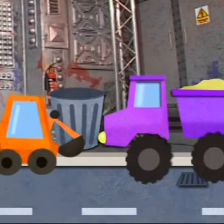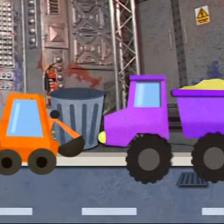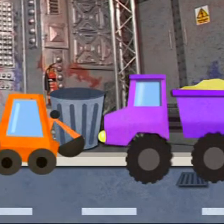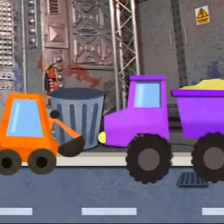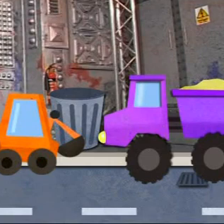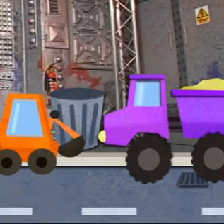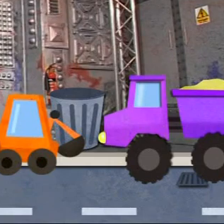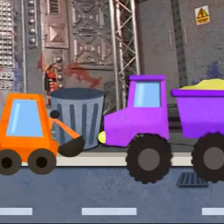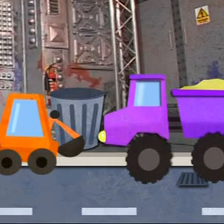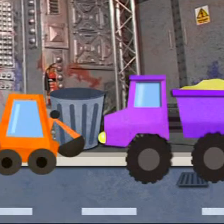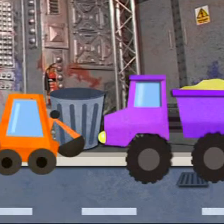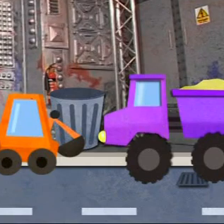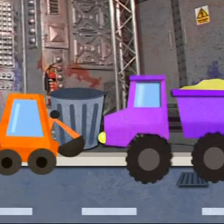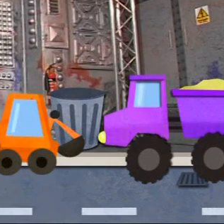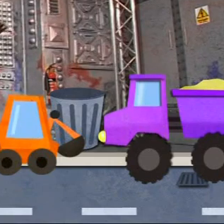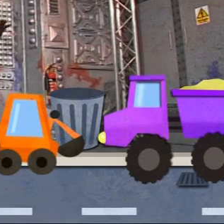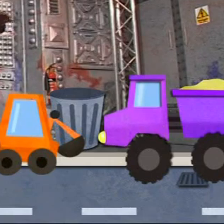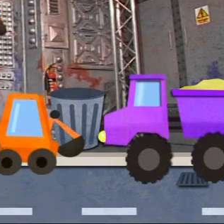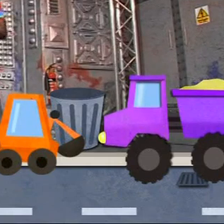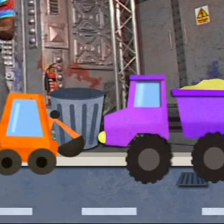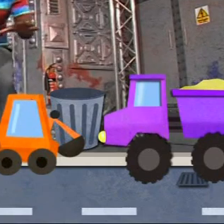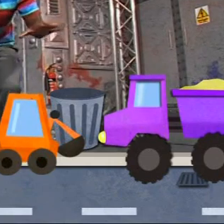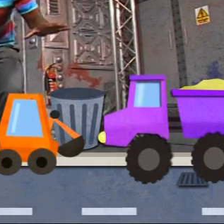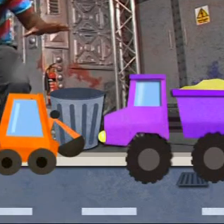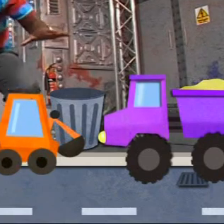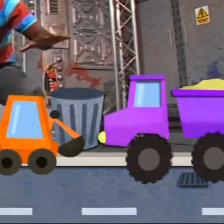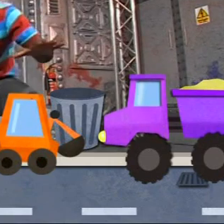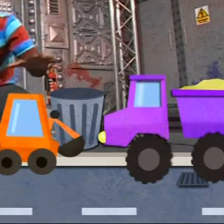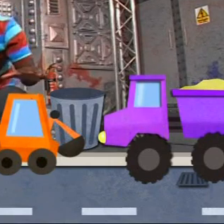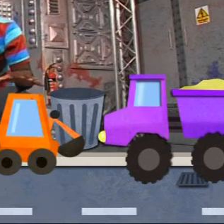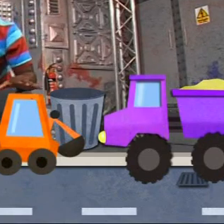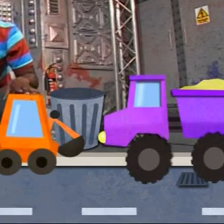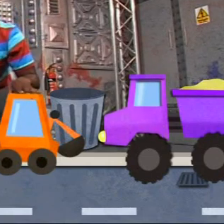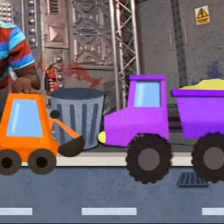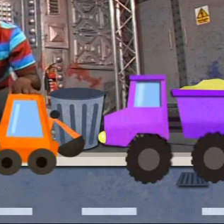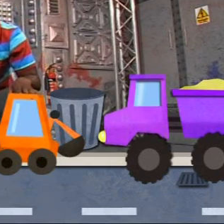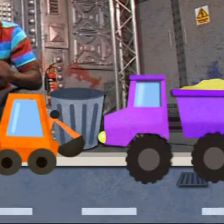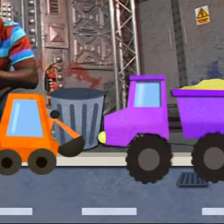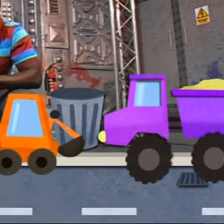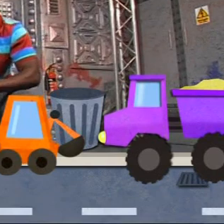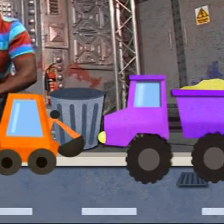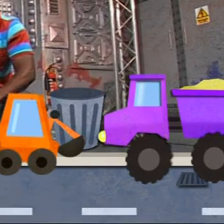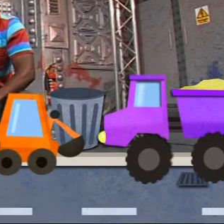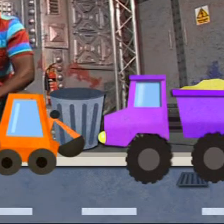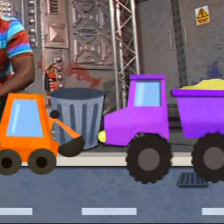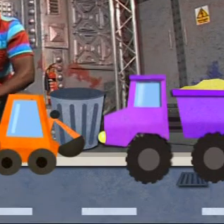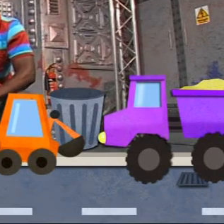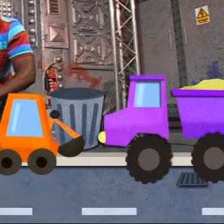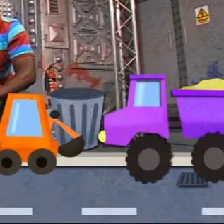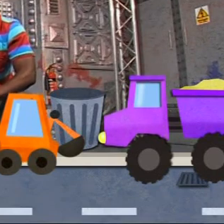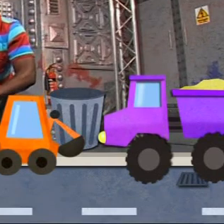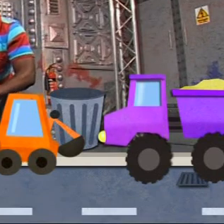jam. All you lorries, trucks and vans, quieten down, quieten down. I can help. I'm